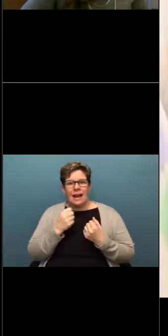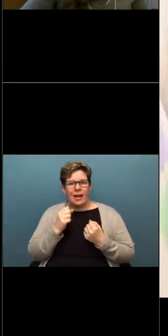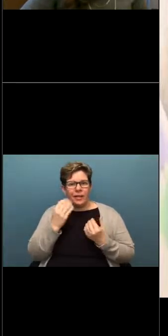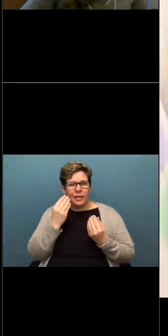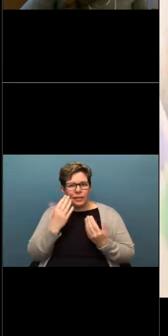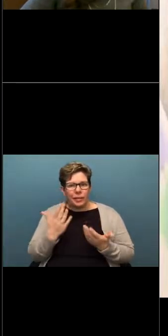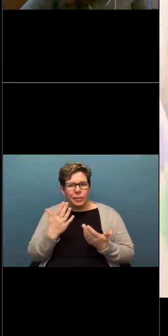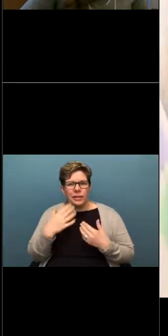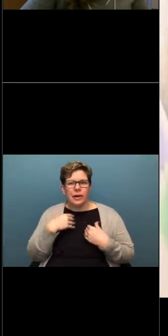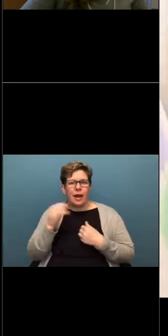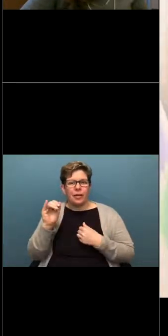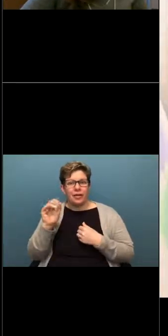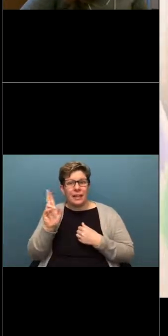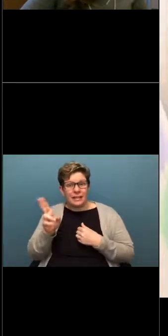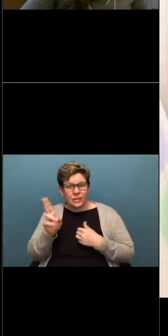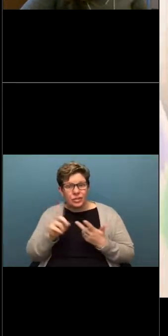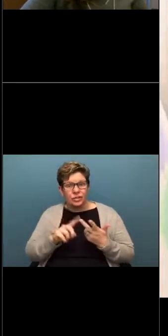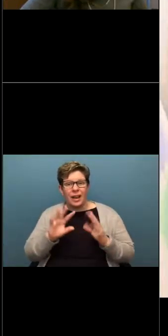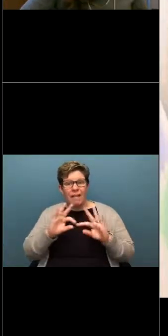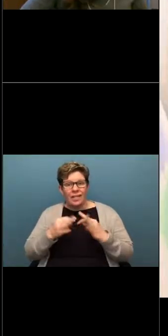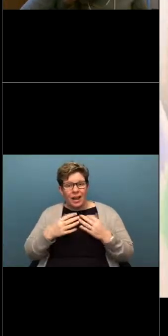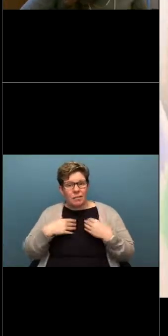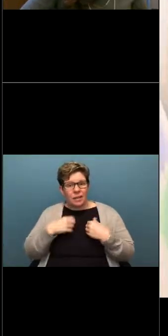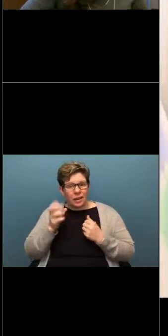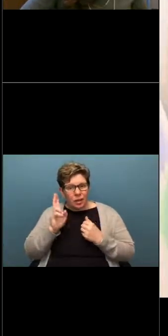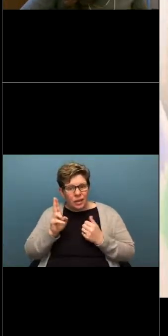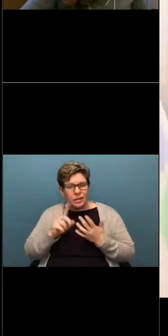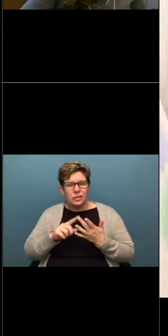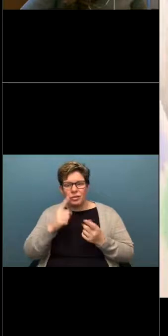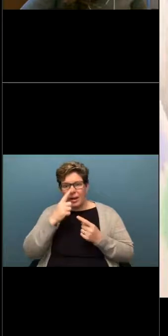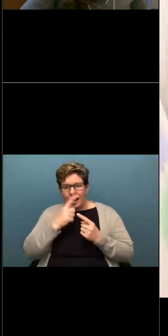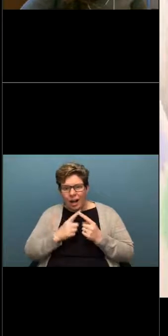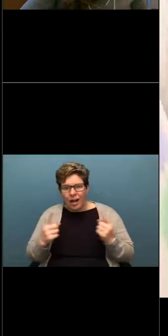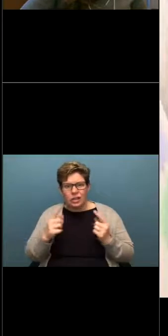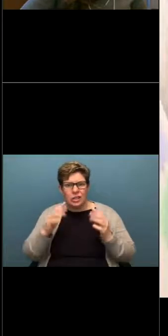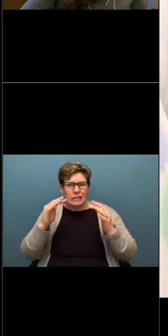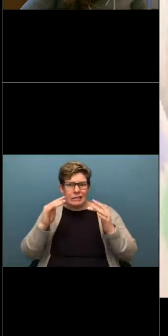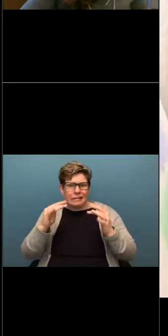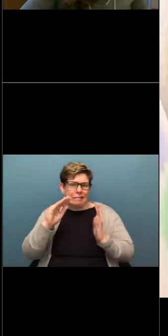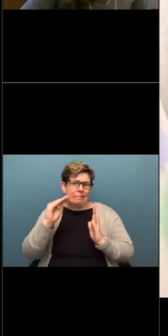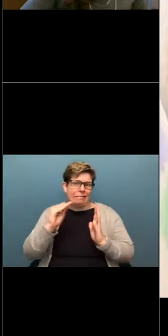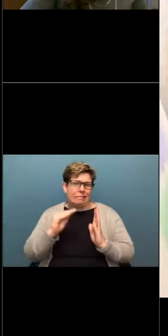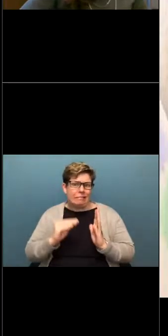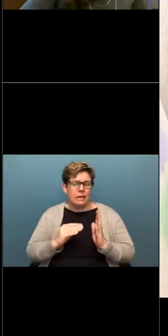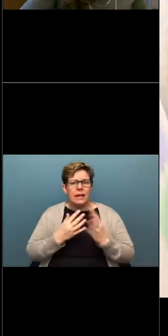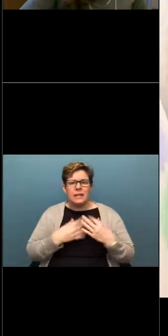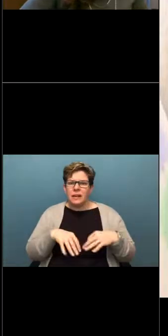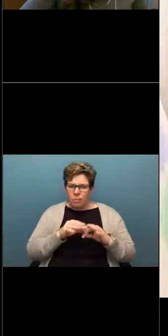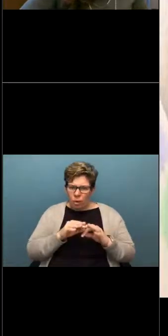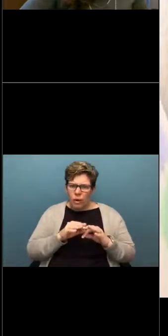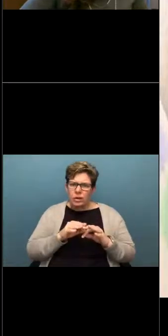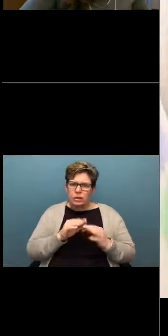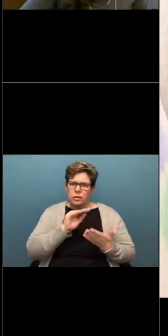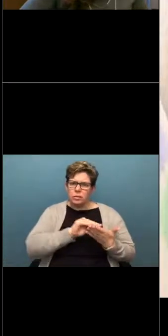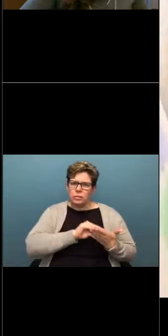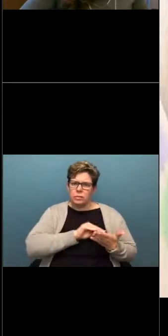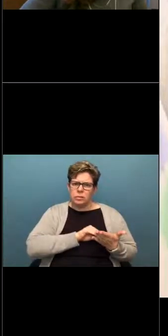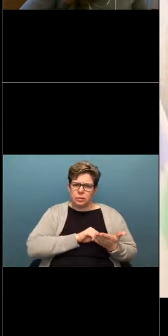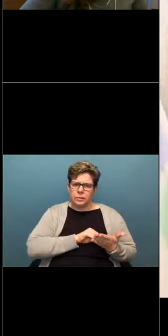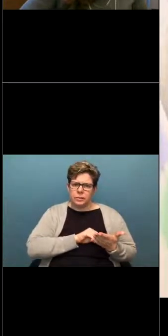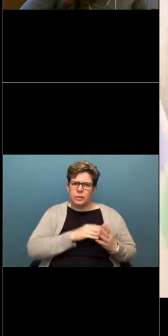or history, family history, allergies, all that kind of stuff is really important for you to keep track of. And there's a